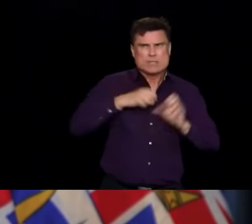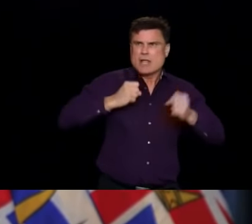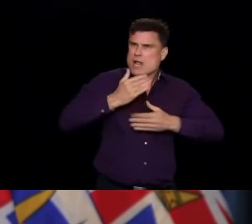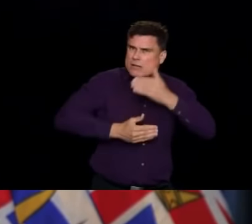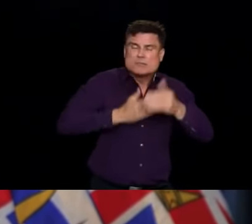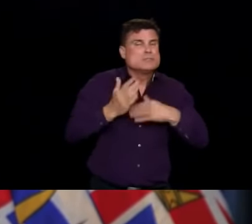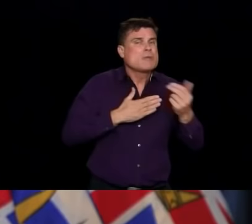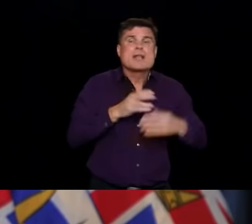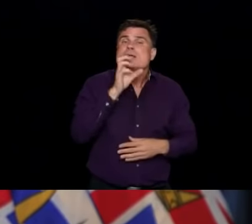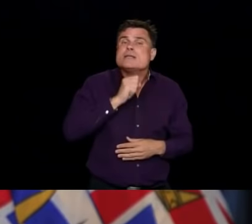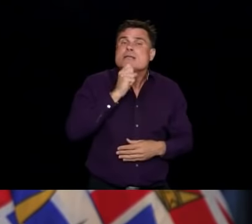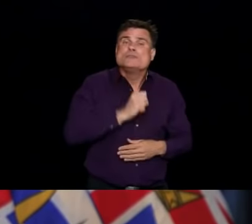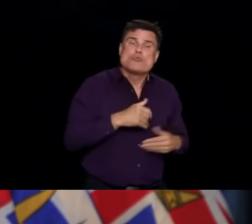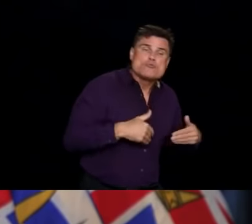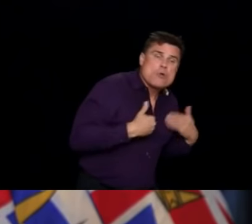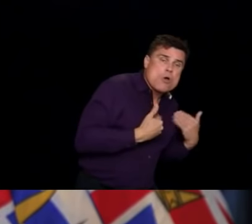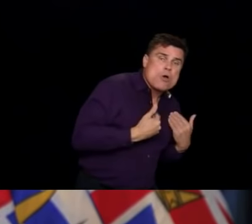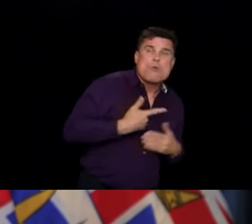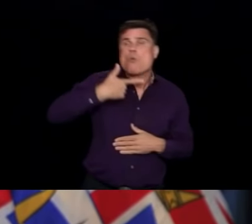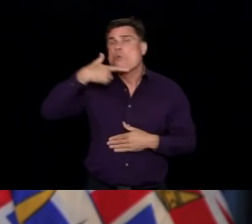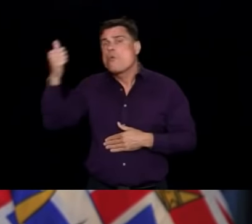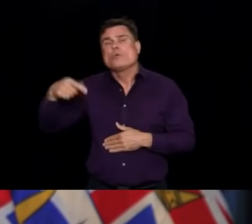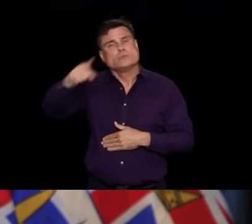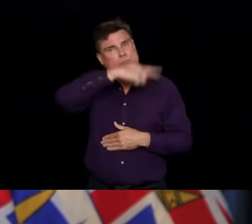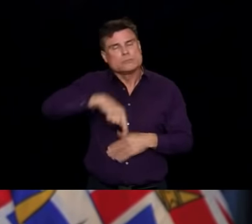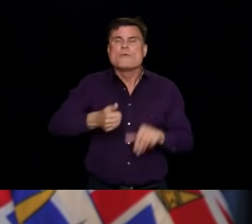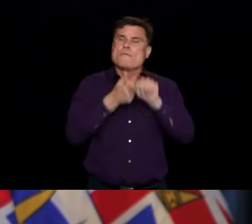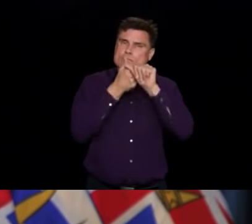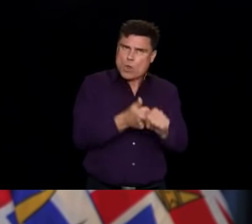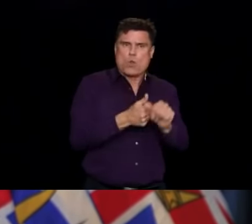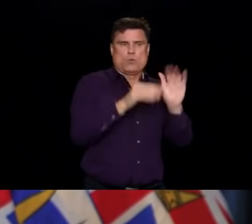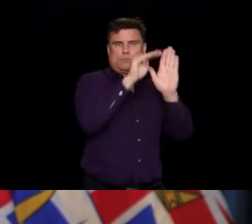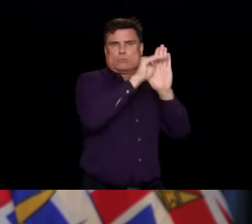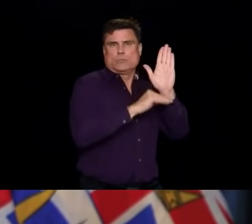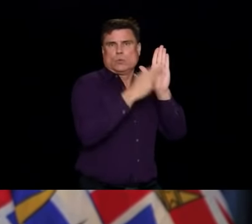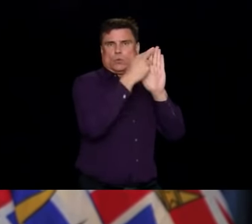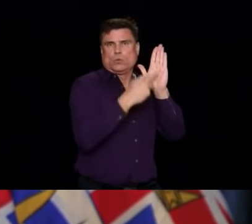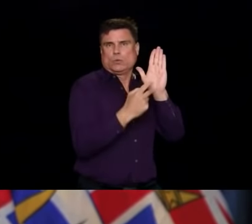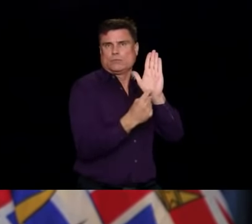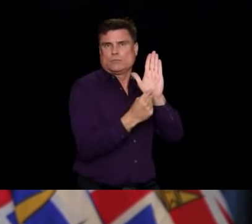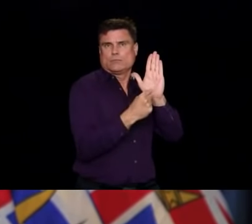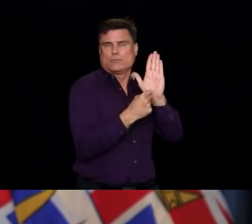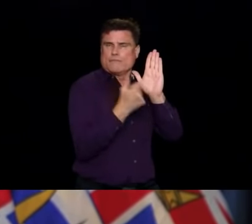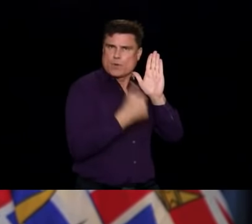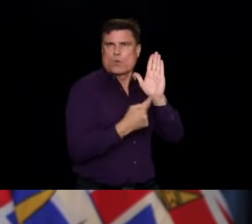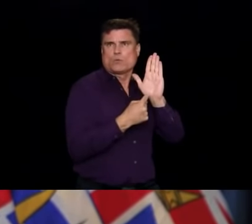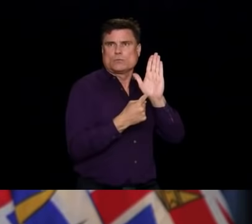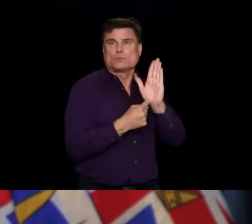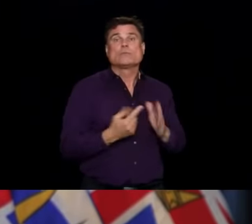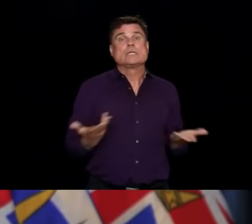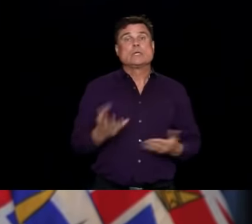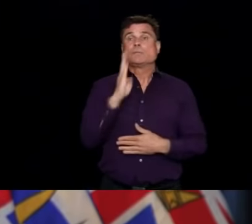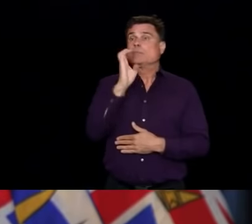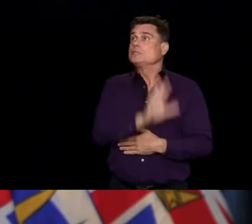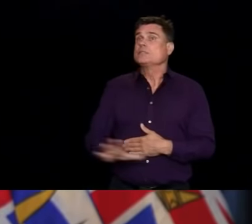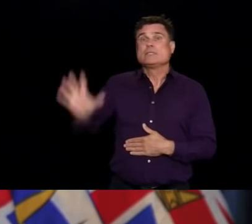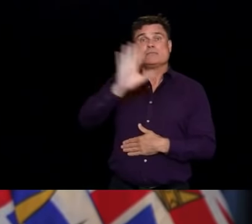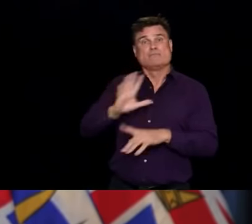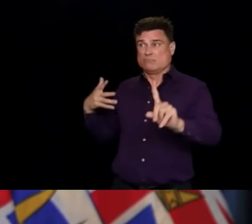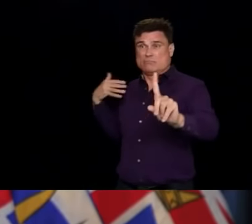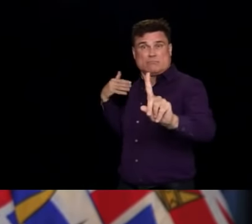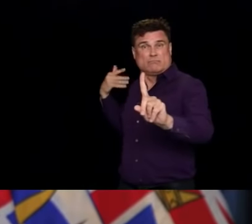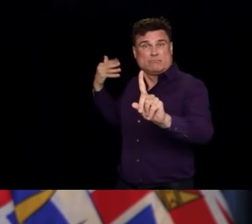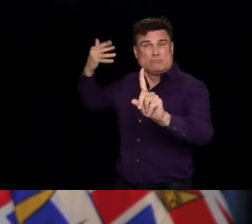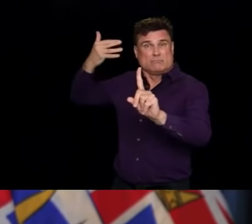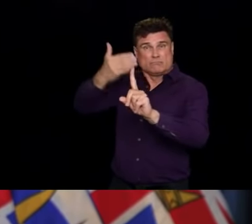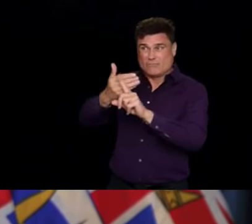do and must do the right thing. This means leading by example, like we have been doing in BC since the start of our